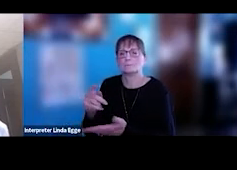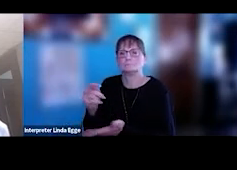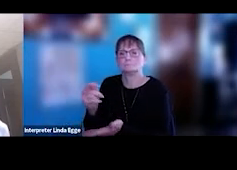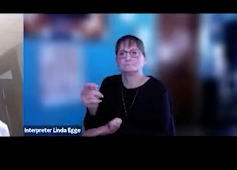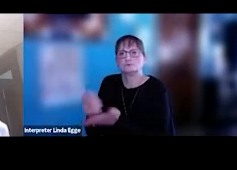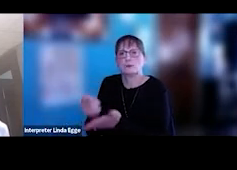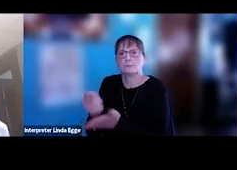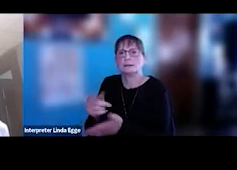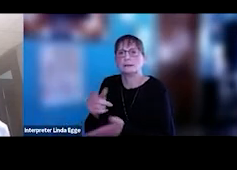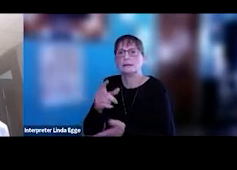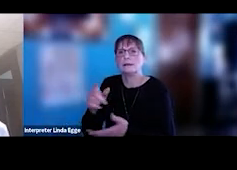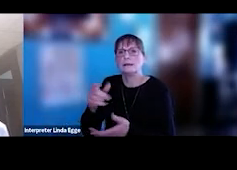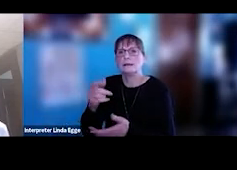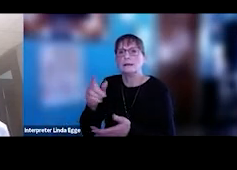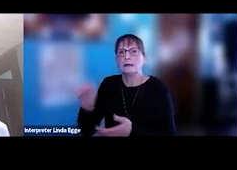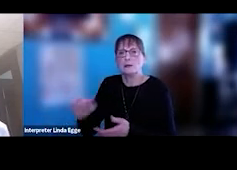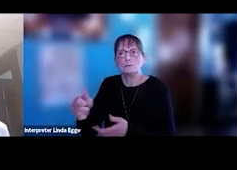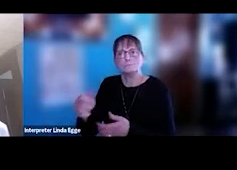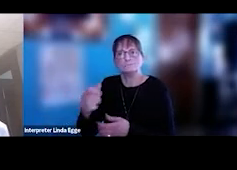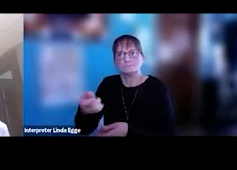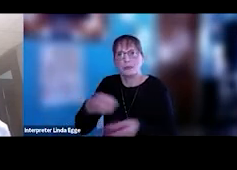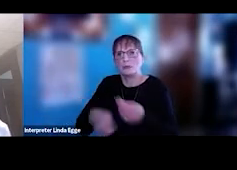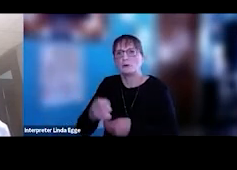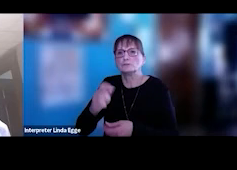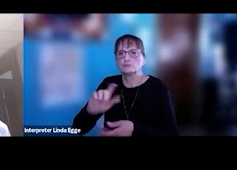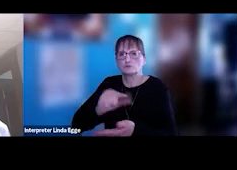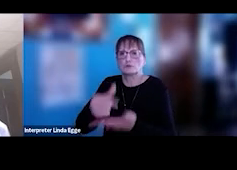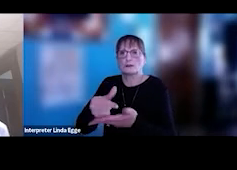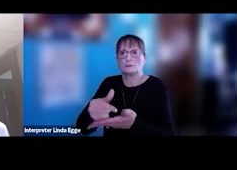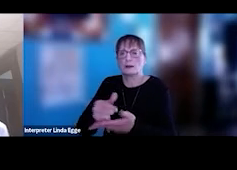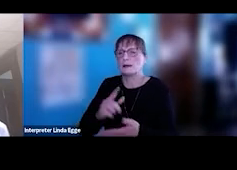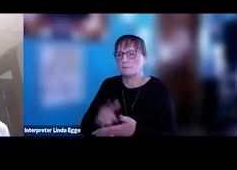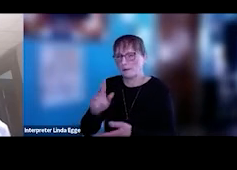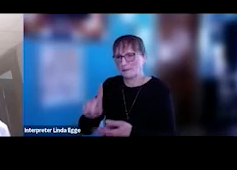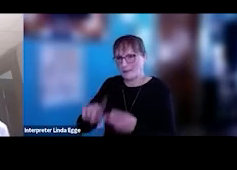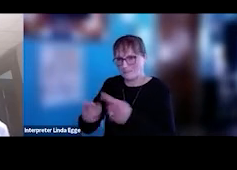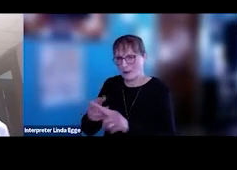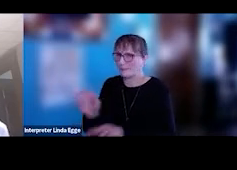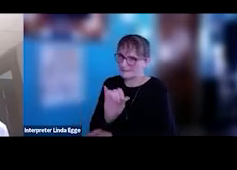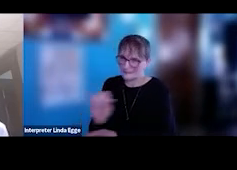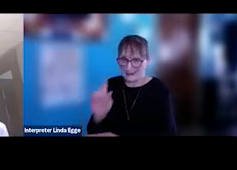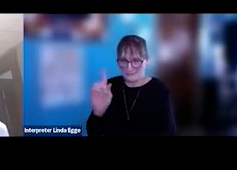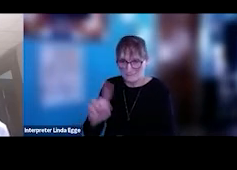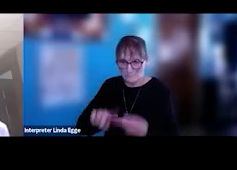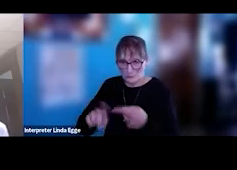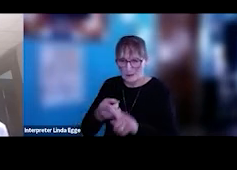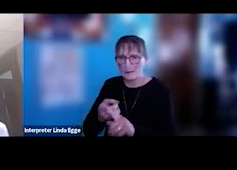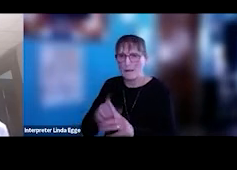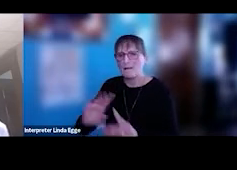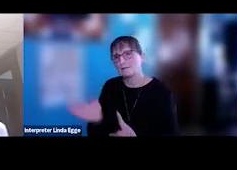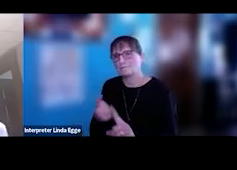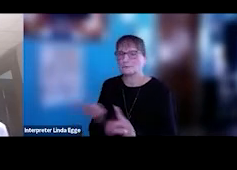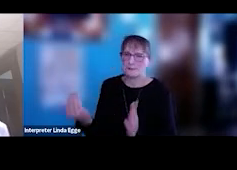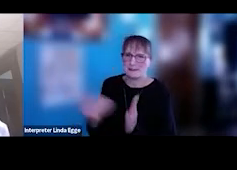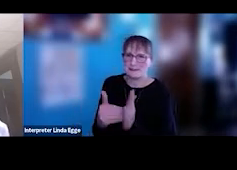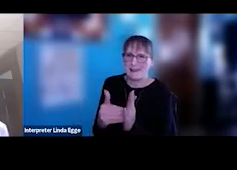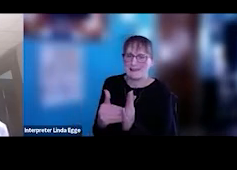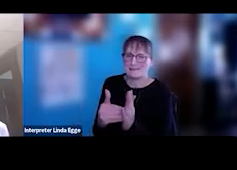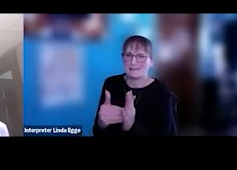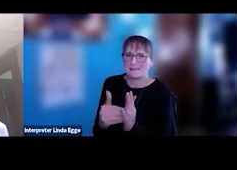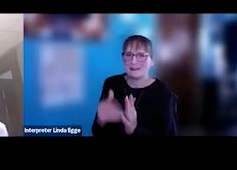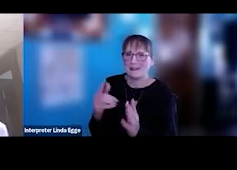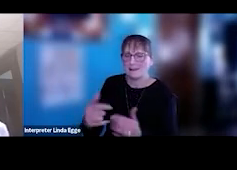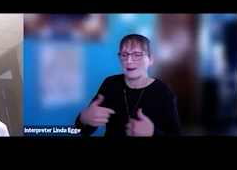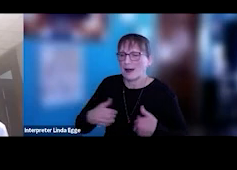graduate. And that same friend, a short time later, convinced me once again that